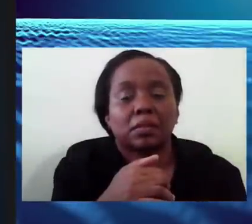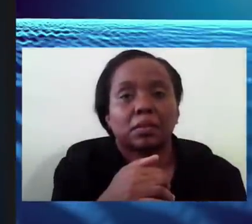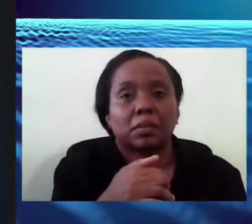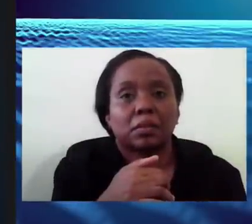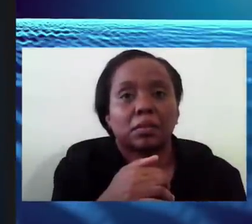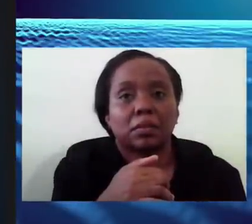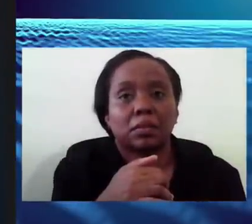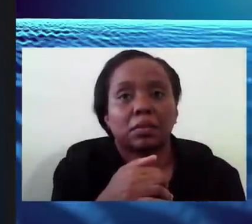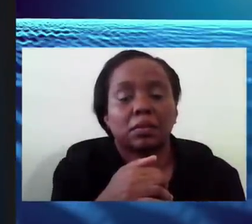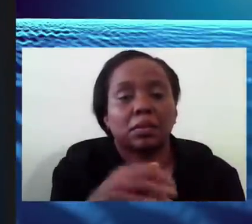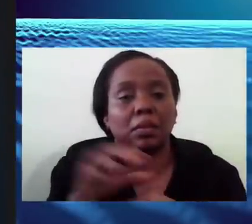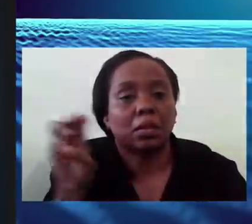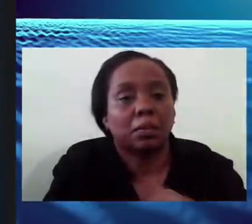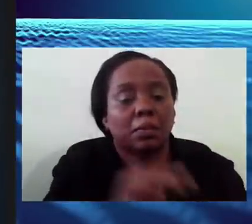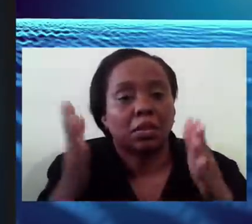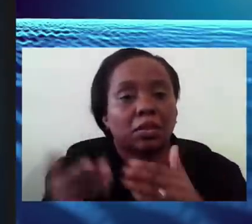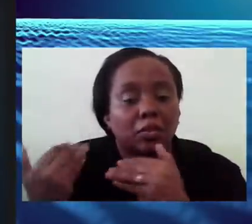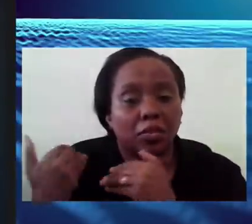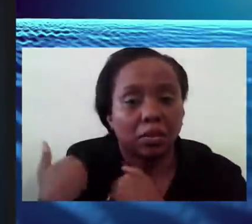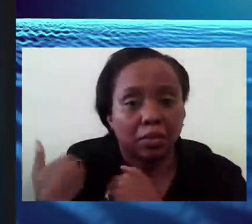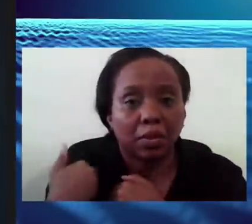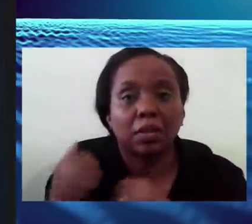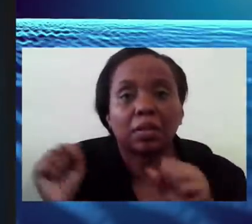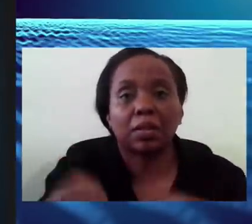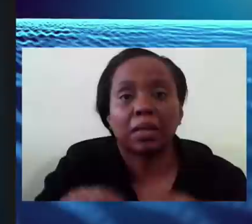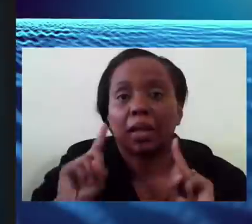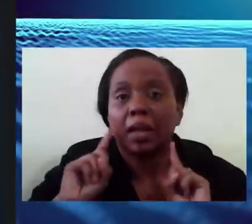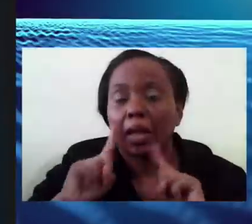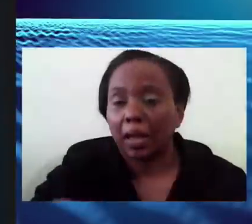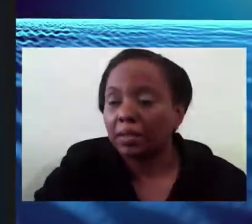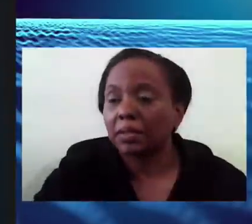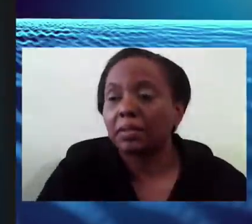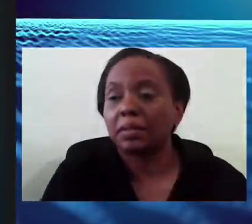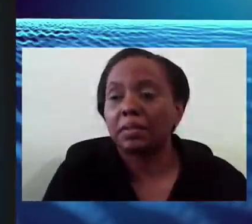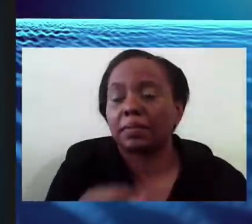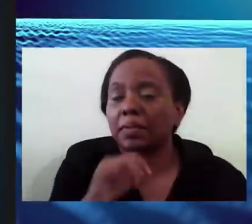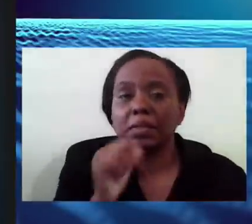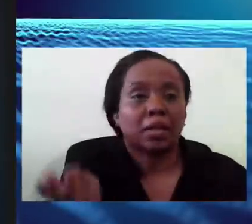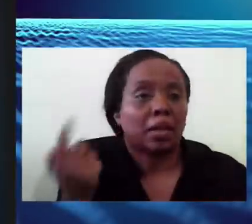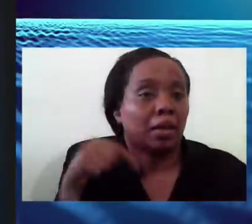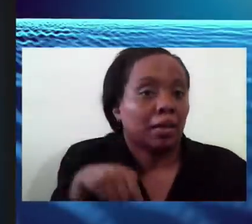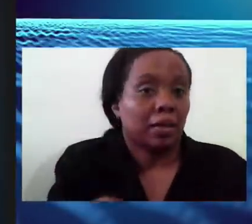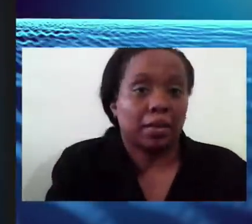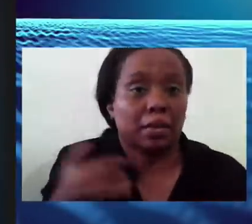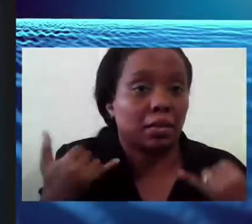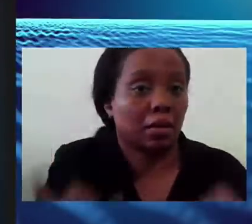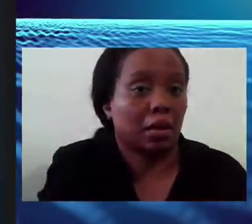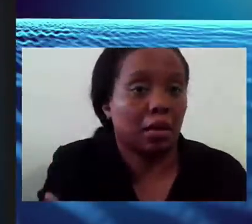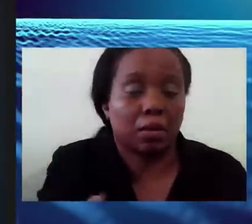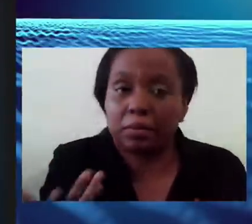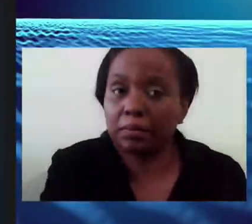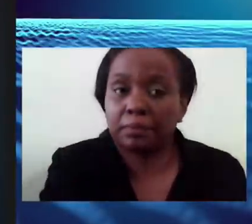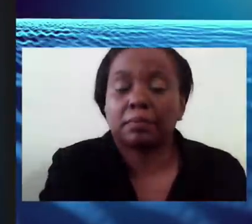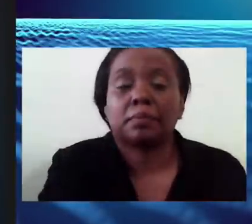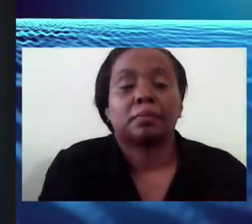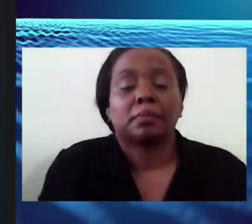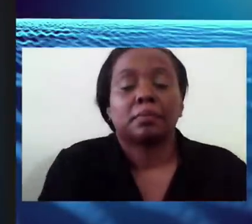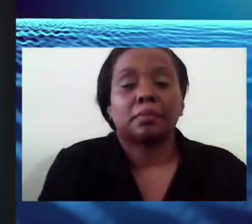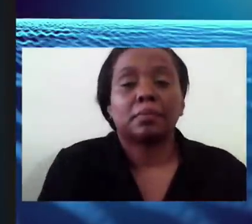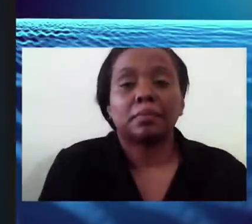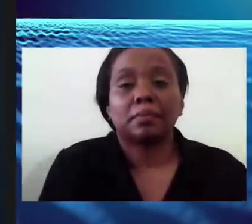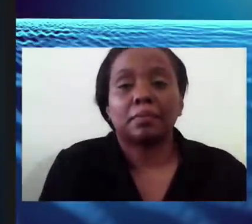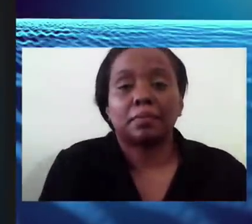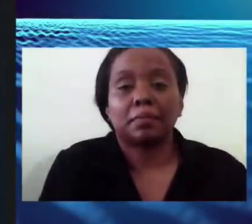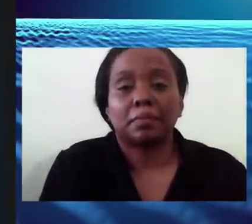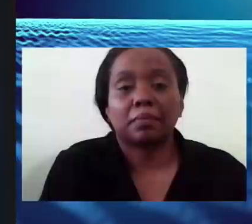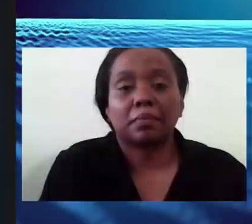who can accurately or easily answer these questions might not be here at this point in time, but I